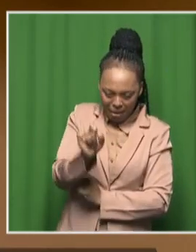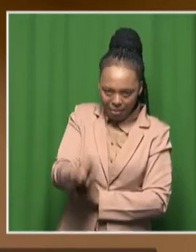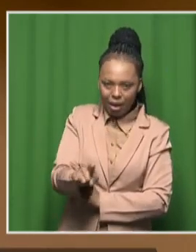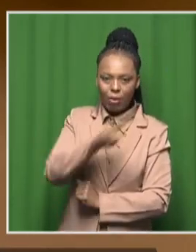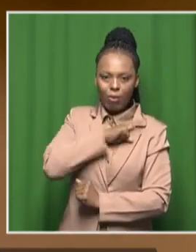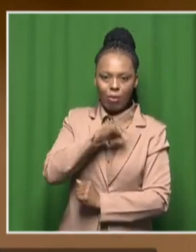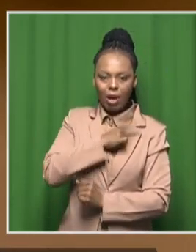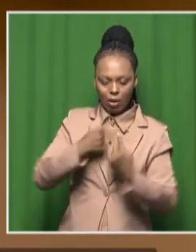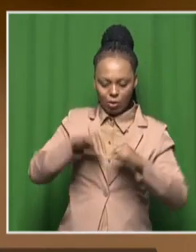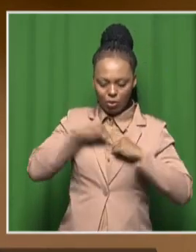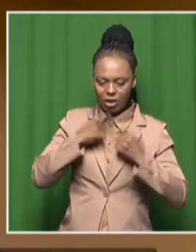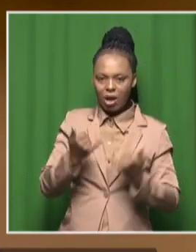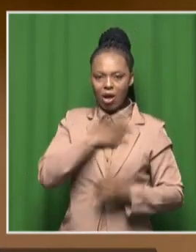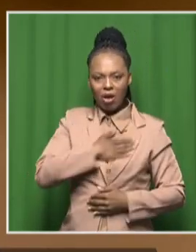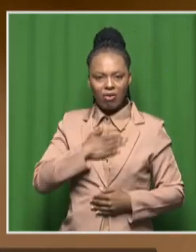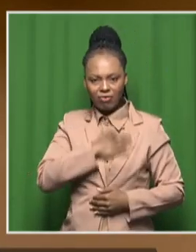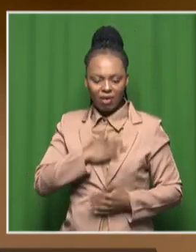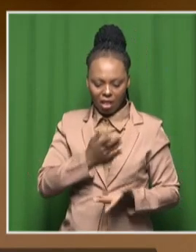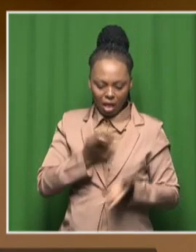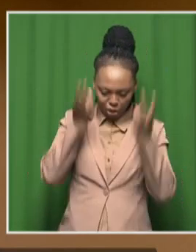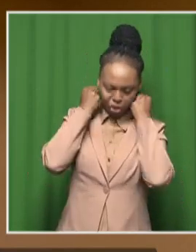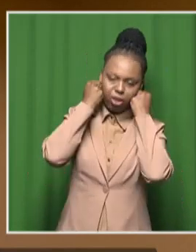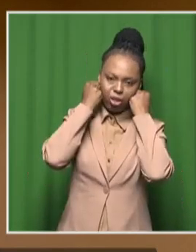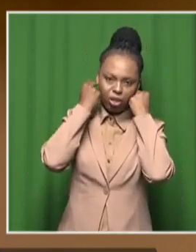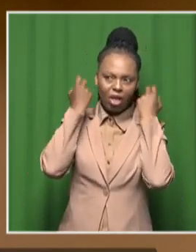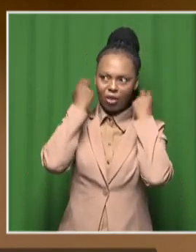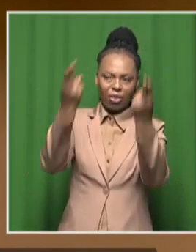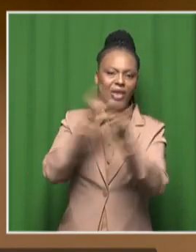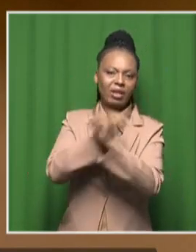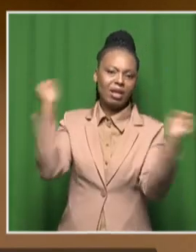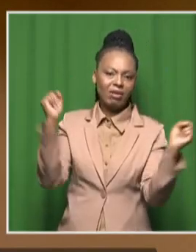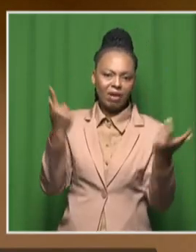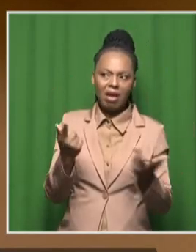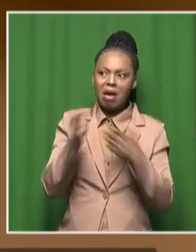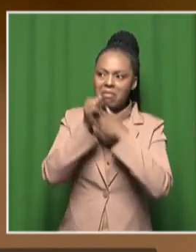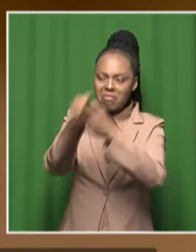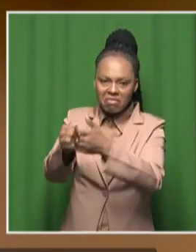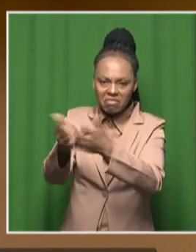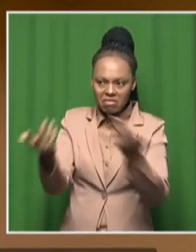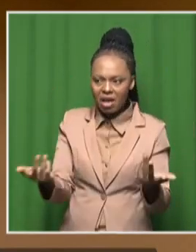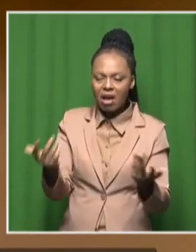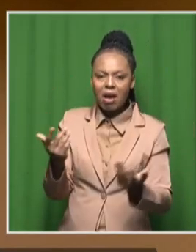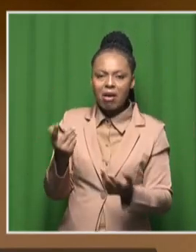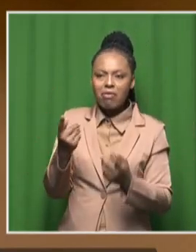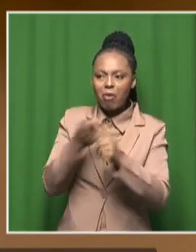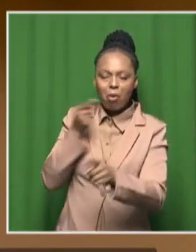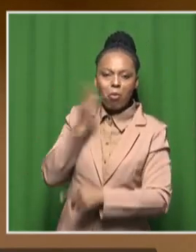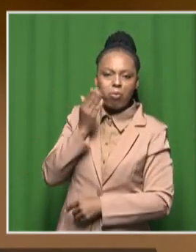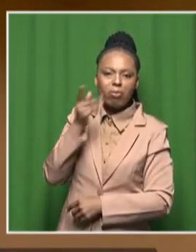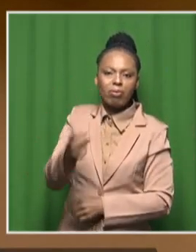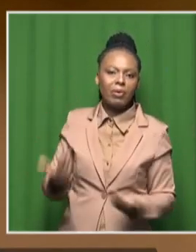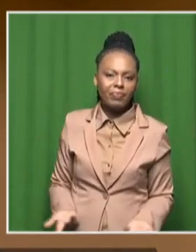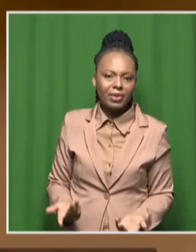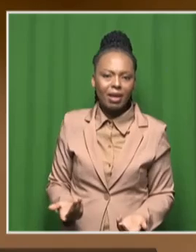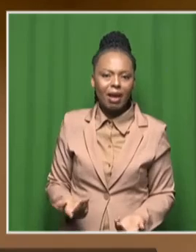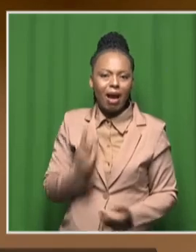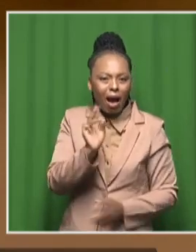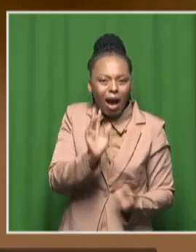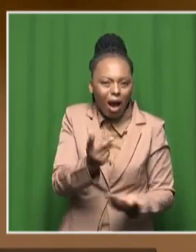inferiority complex that will be swallowed by white people. How can 5% swallow 95% of people? It's